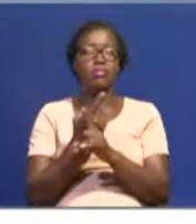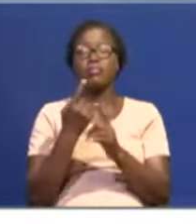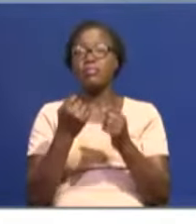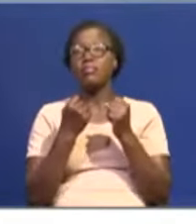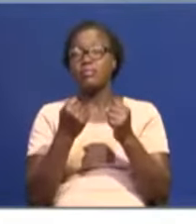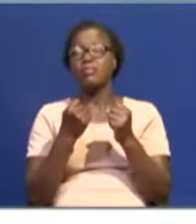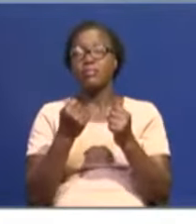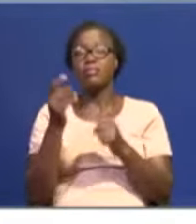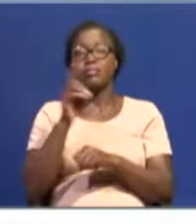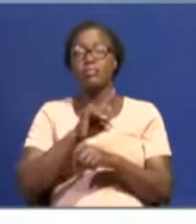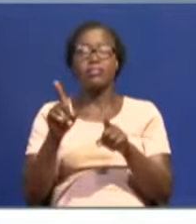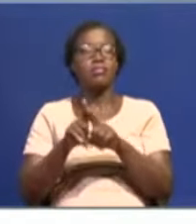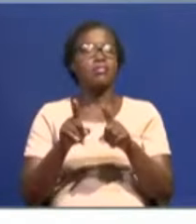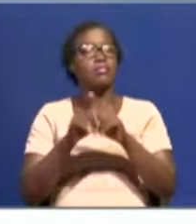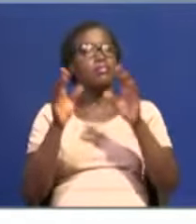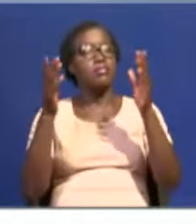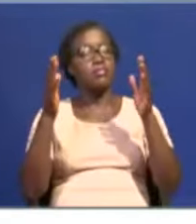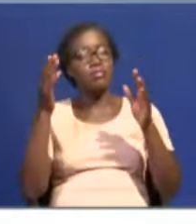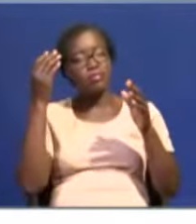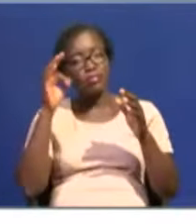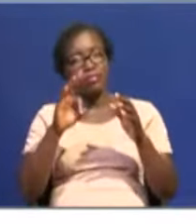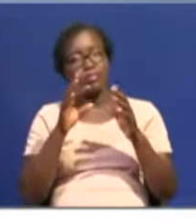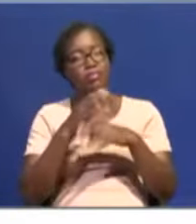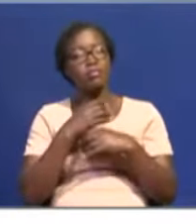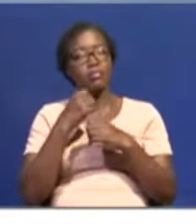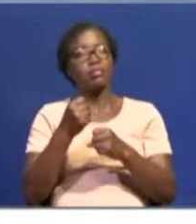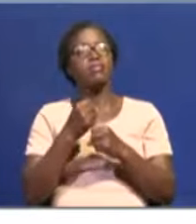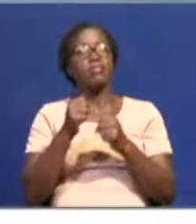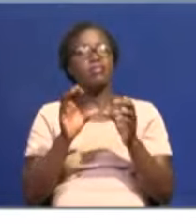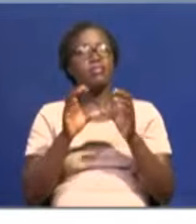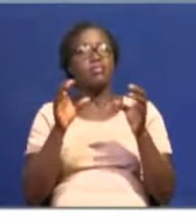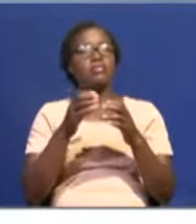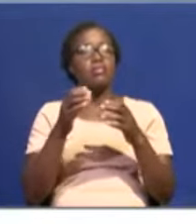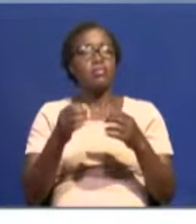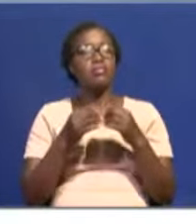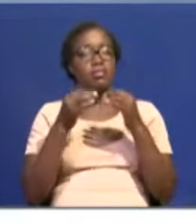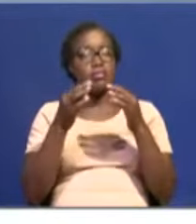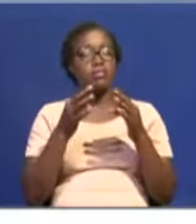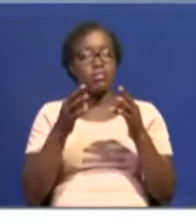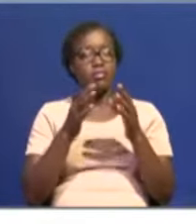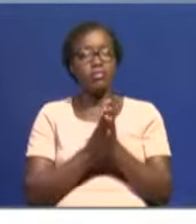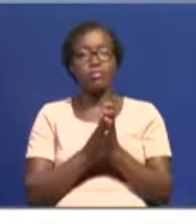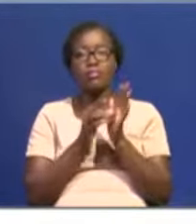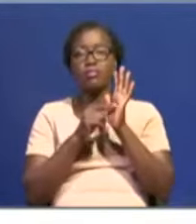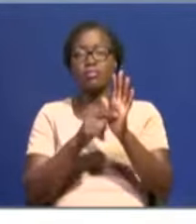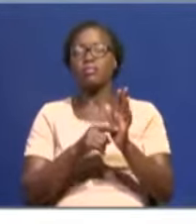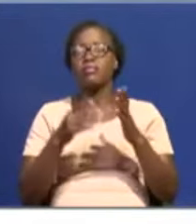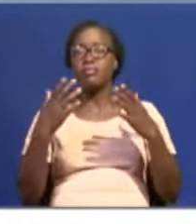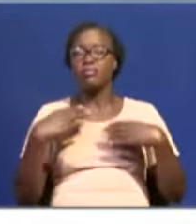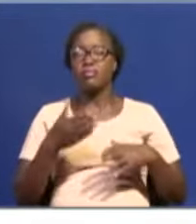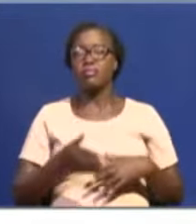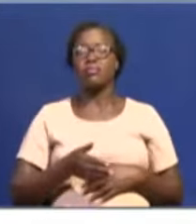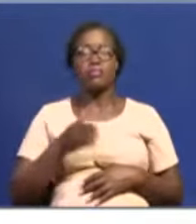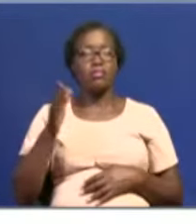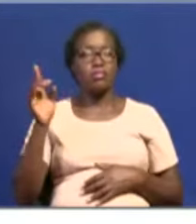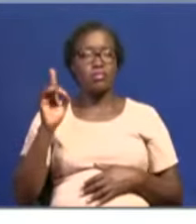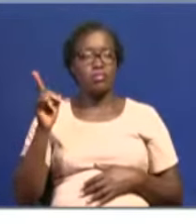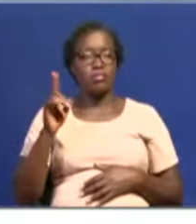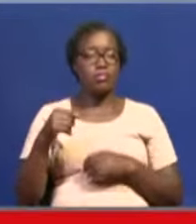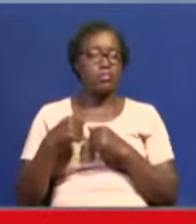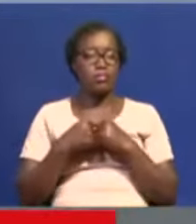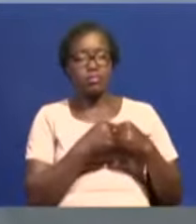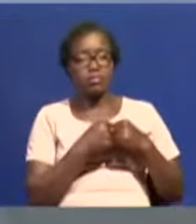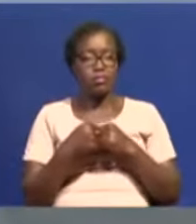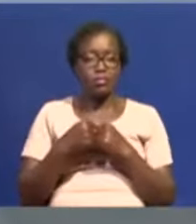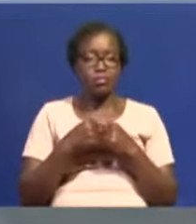Now, the day was also a celebration of the resilience and community spirit displayed by residents here in the face of